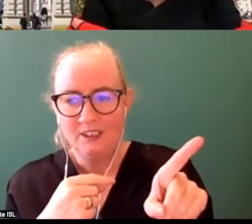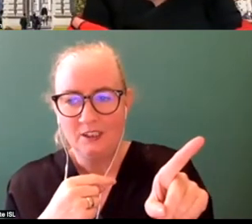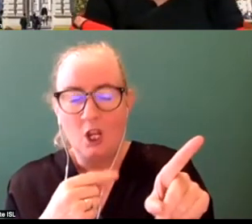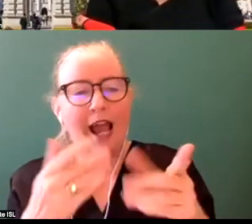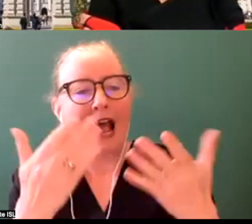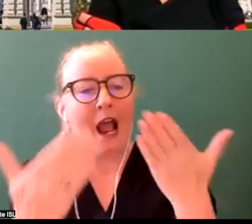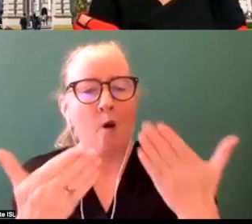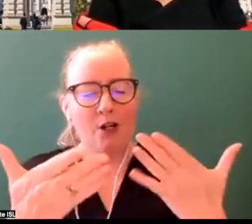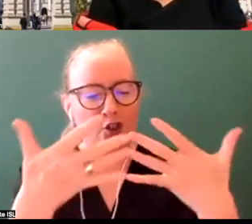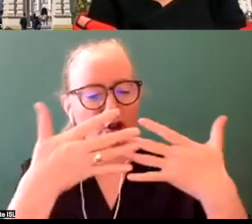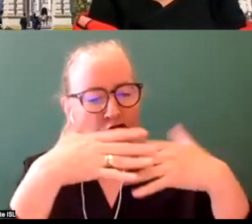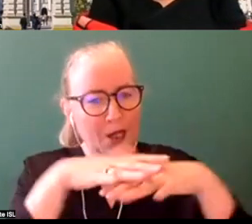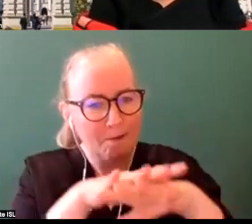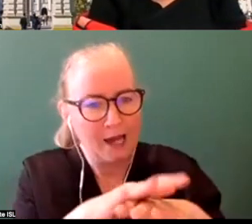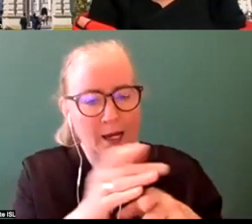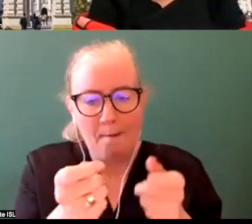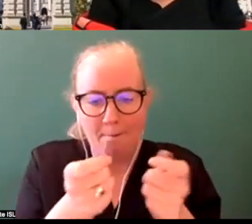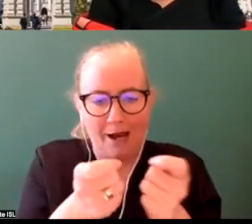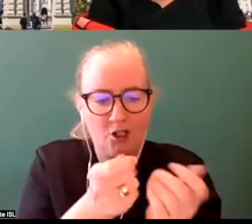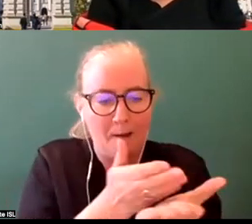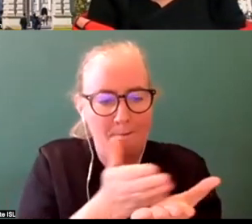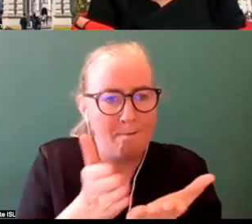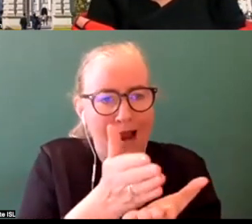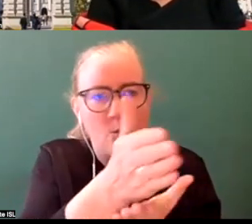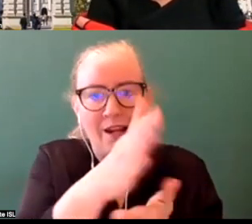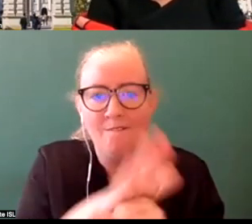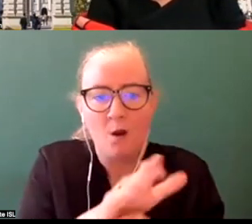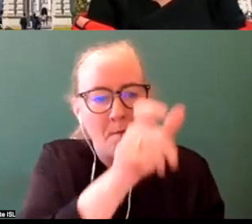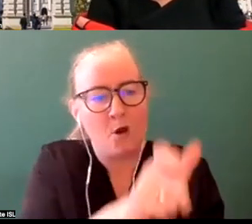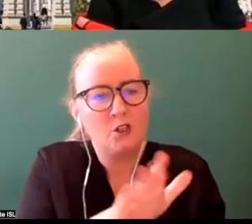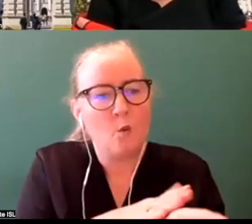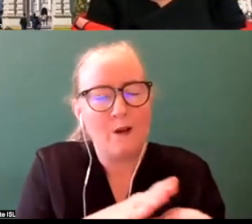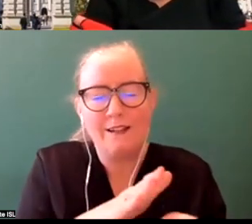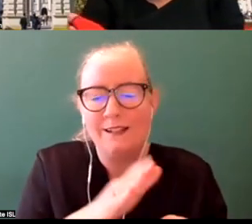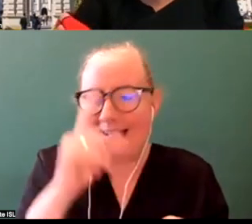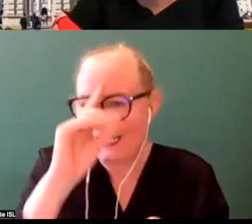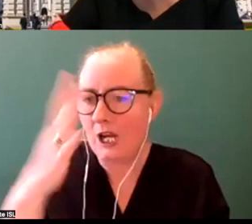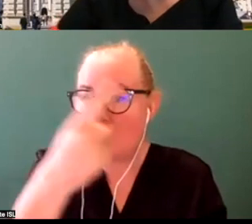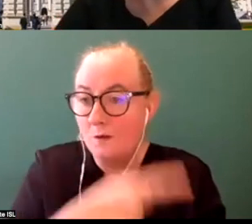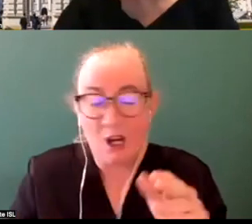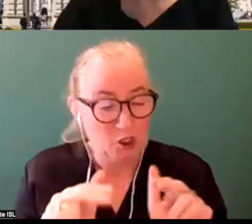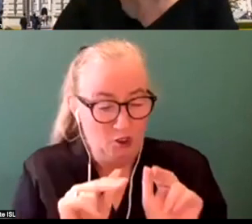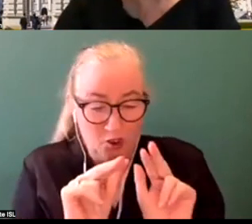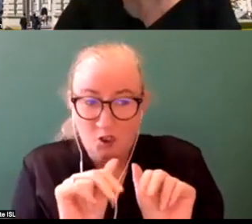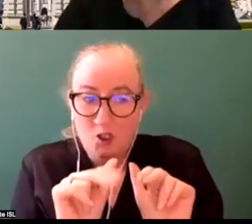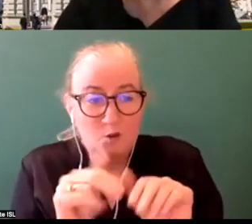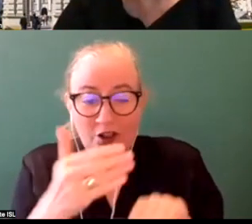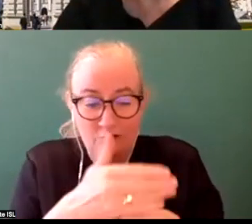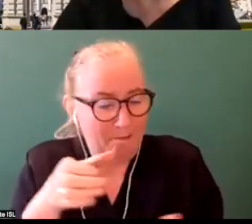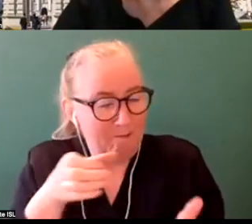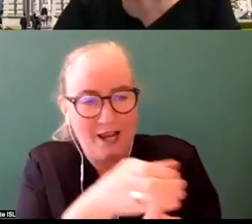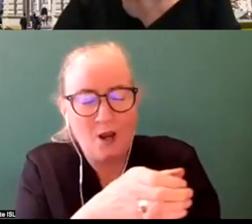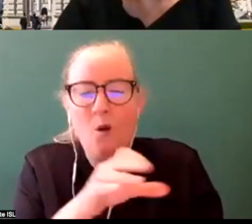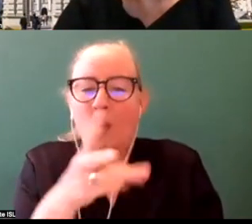to streamline and to manage the pathway of the person with intellectual disability to the general hospital. They're only new, and it will take time for them